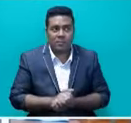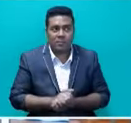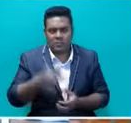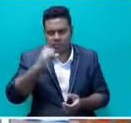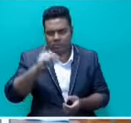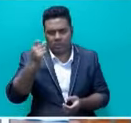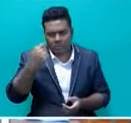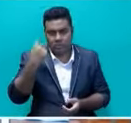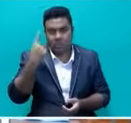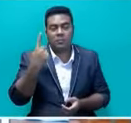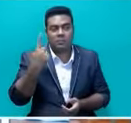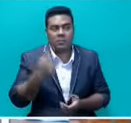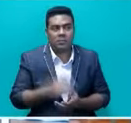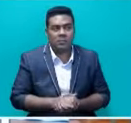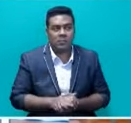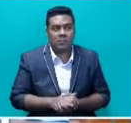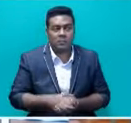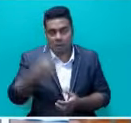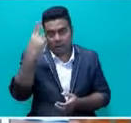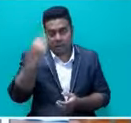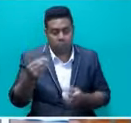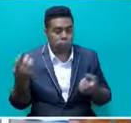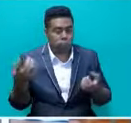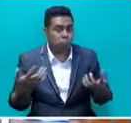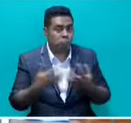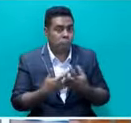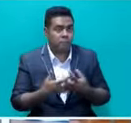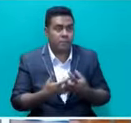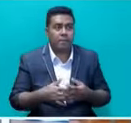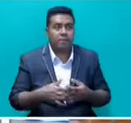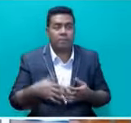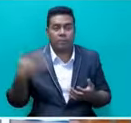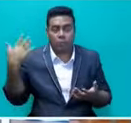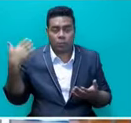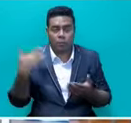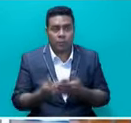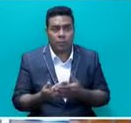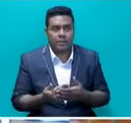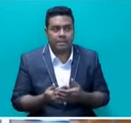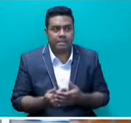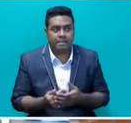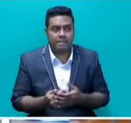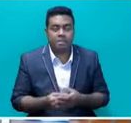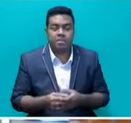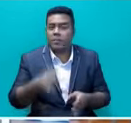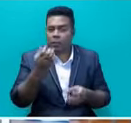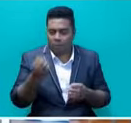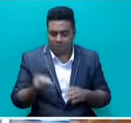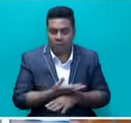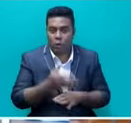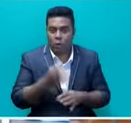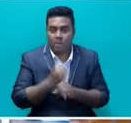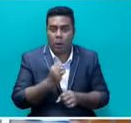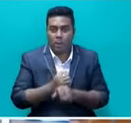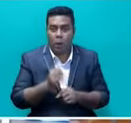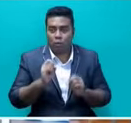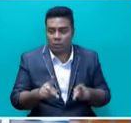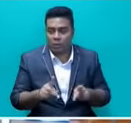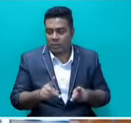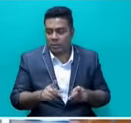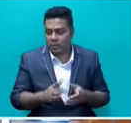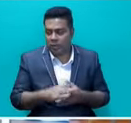people, thinking, well, the name is going to be there for the rest of the life, or it will affect your employment opportunities. And that